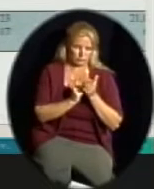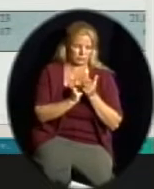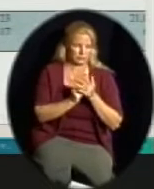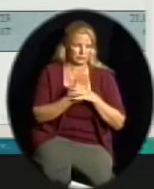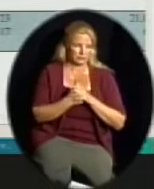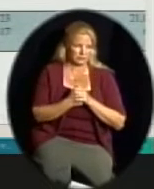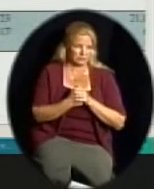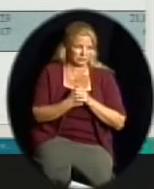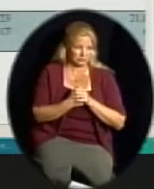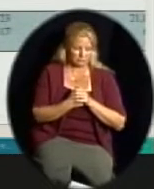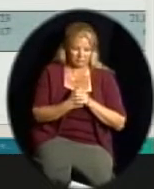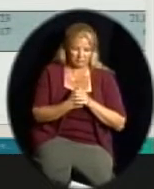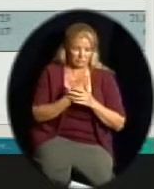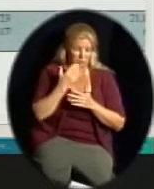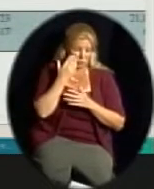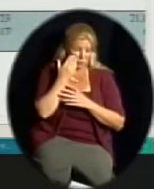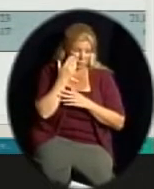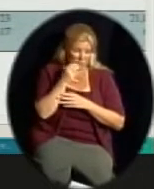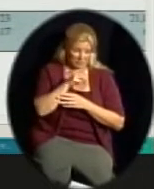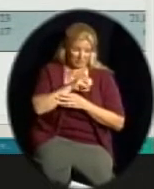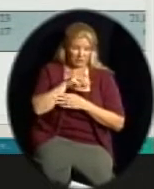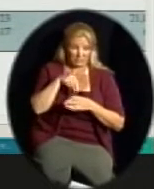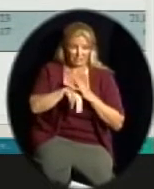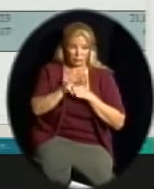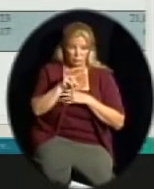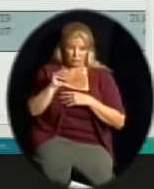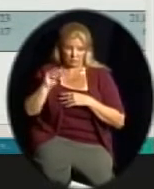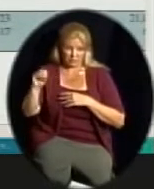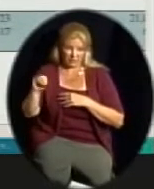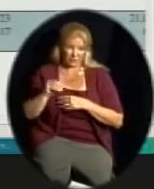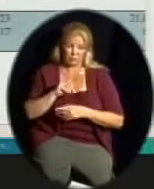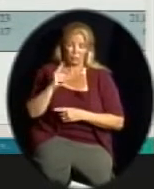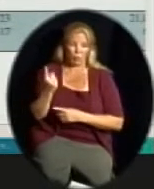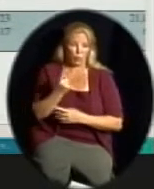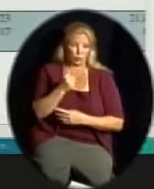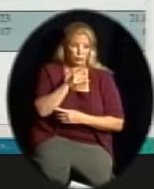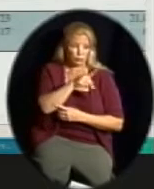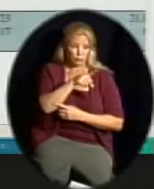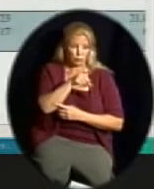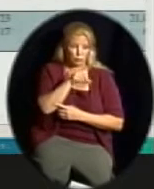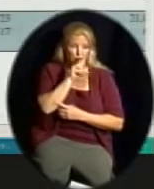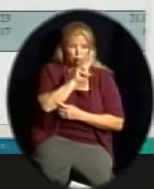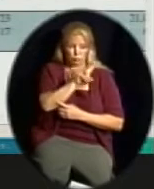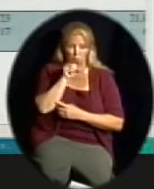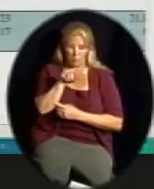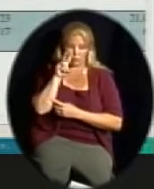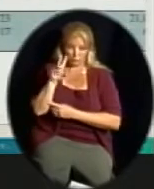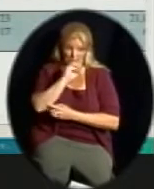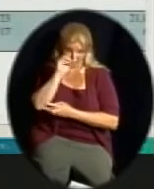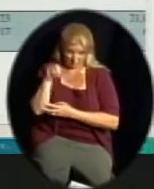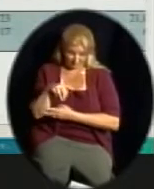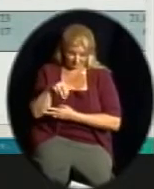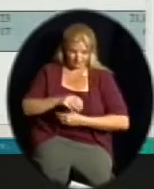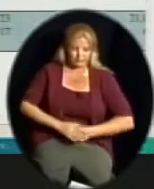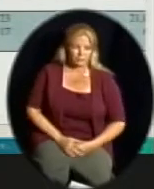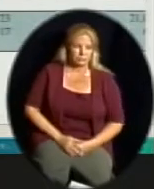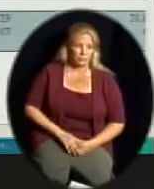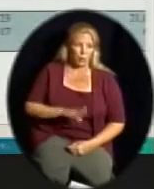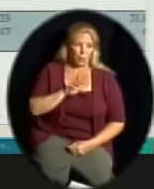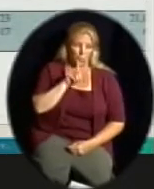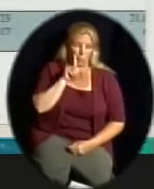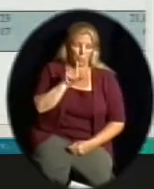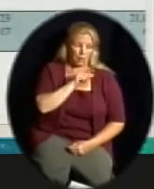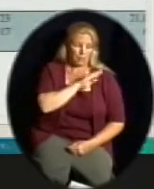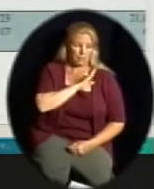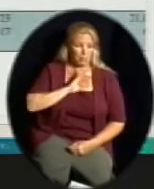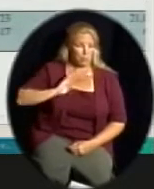A 2.2%. And one of the things that we're trying to point out here that one of the board members suggested that we put in here, and I think it has a